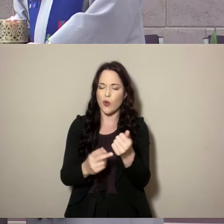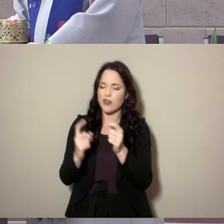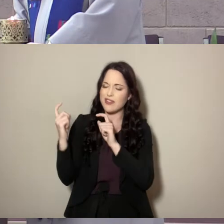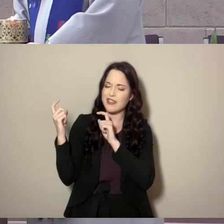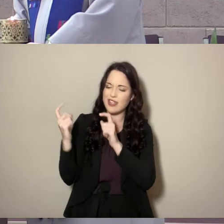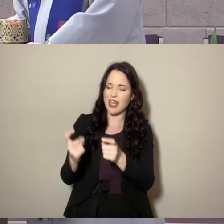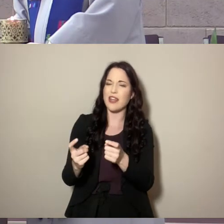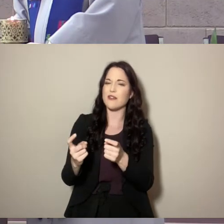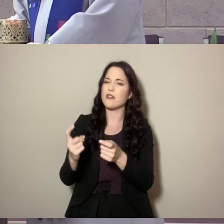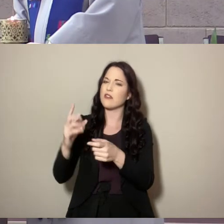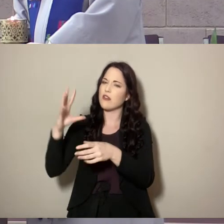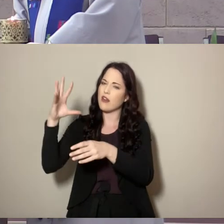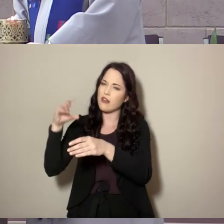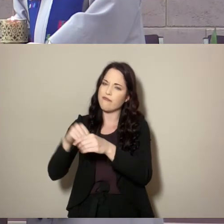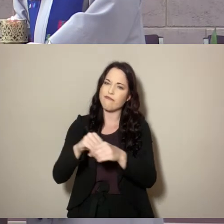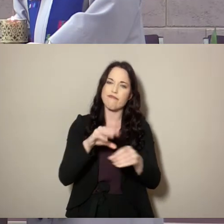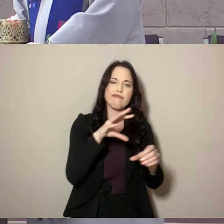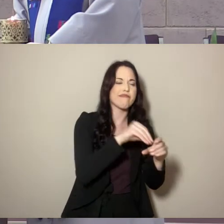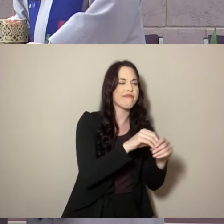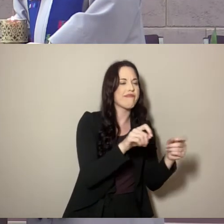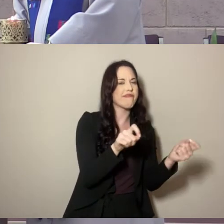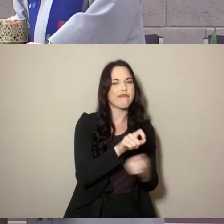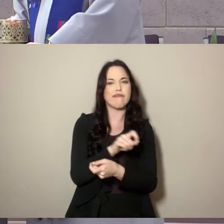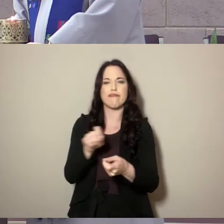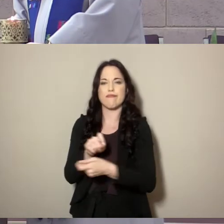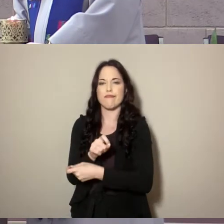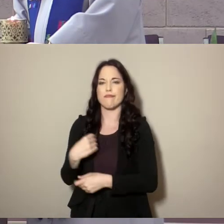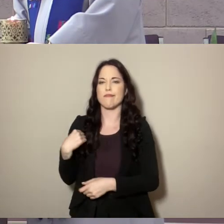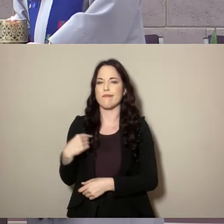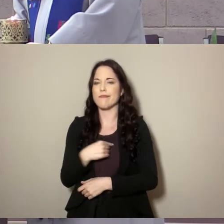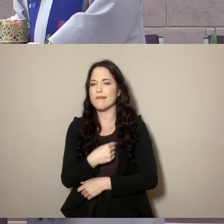to be in us, so that we might